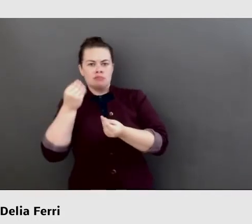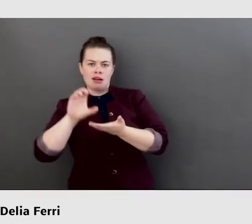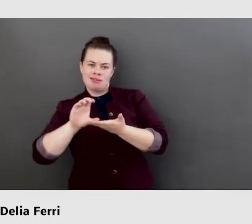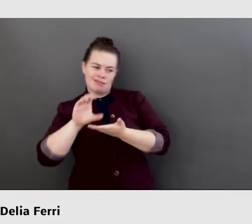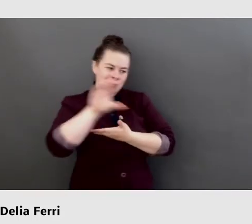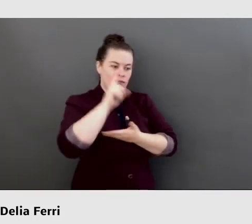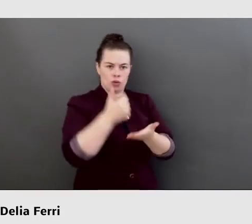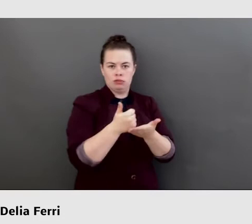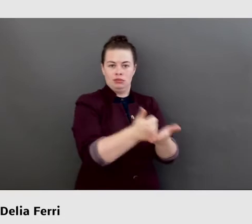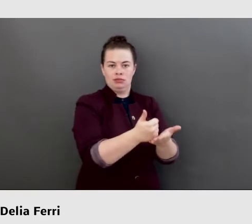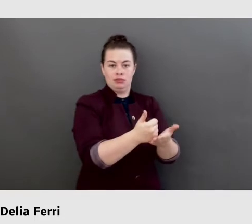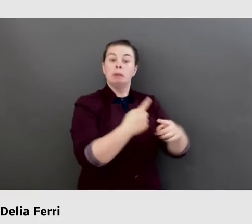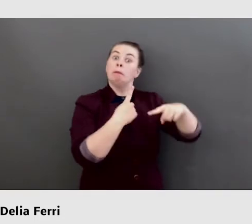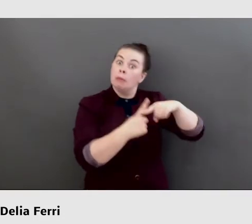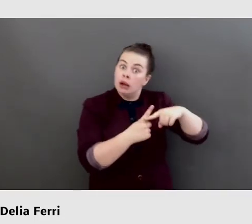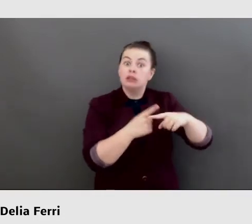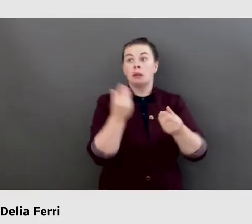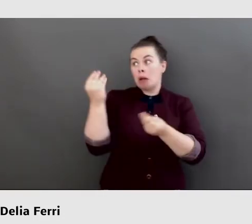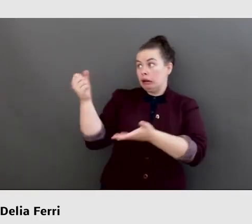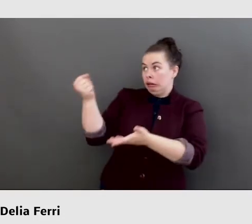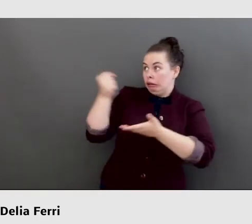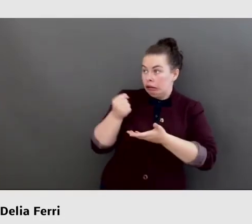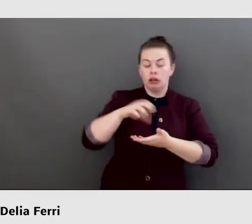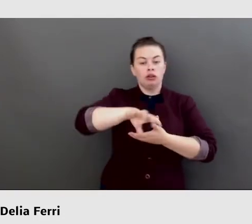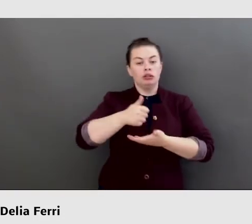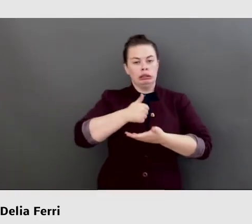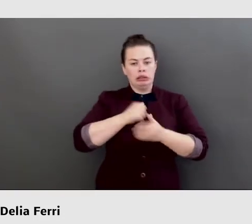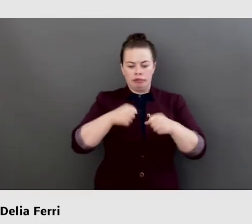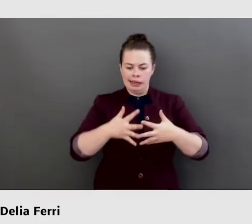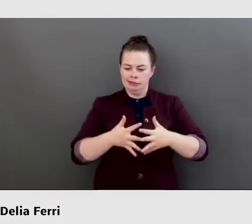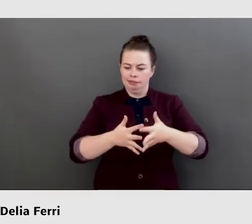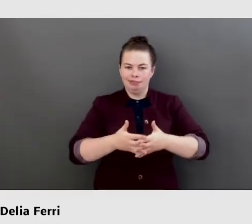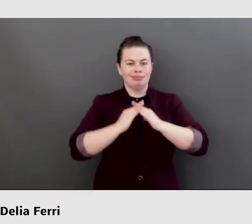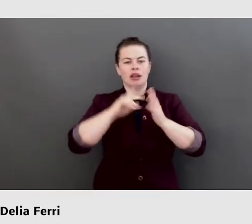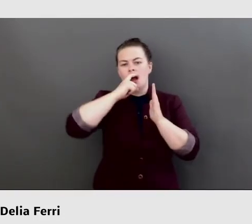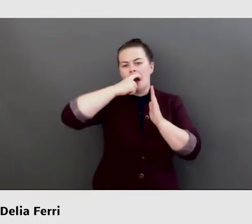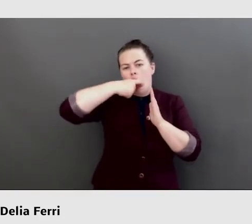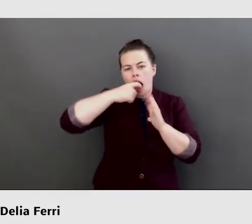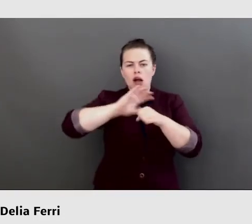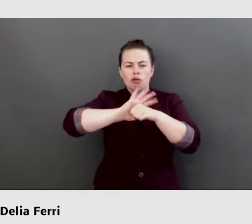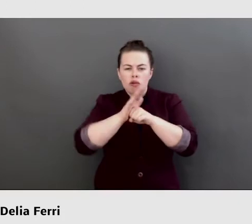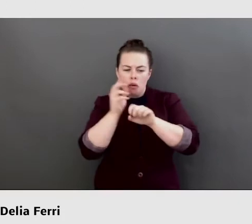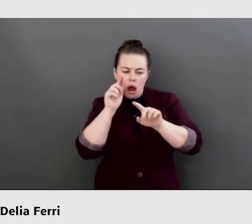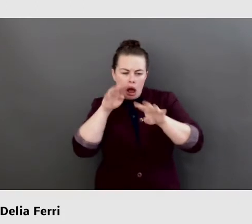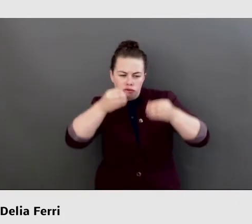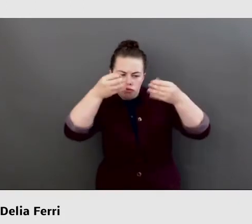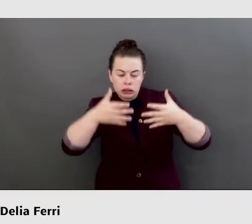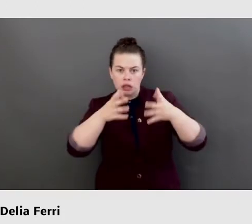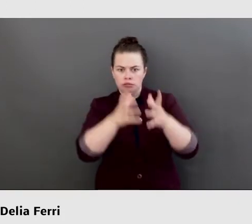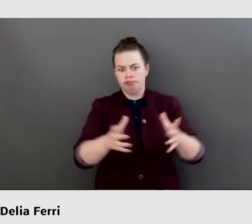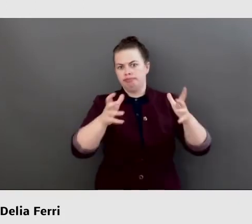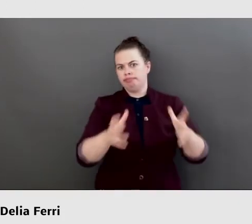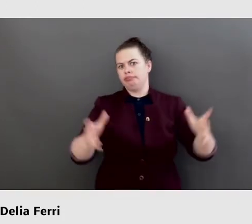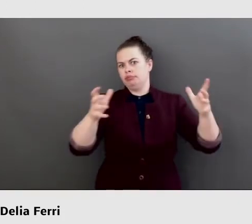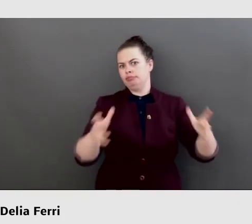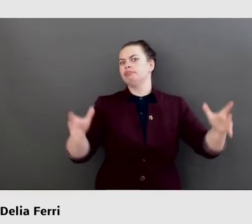have allowed member states to support the improvement of testing facilities. The use of the EU